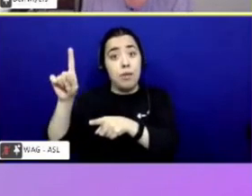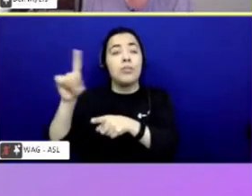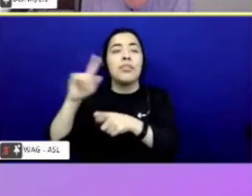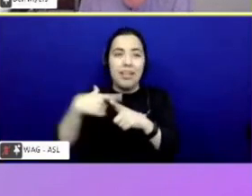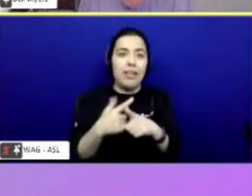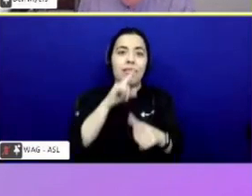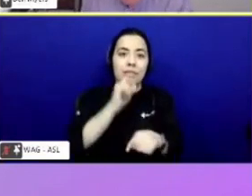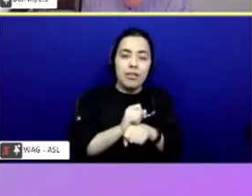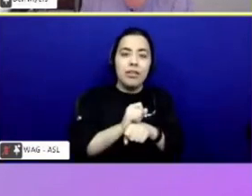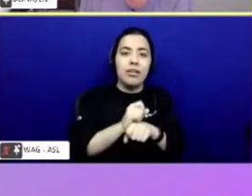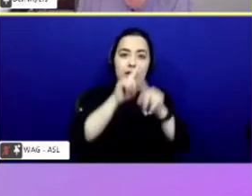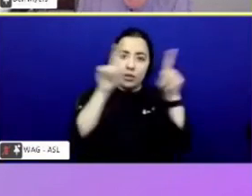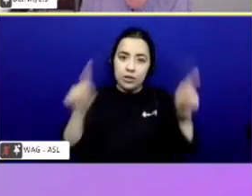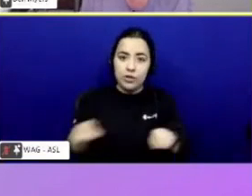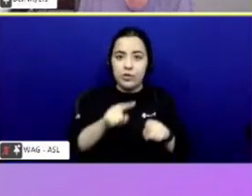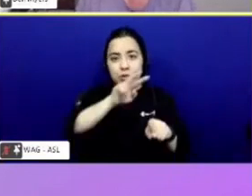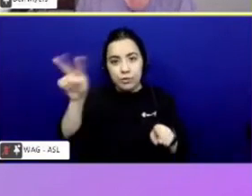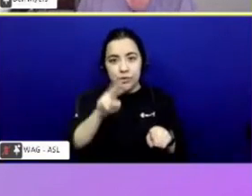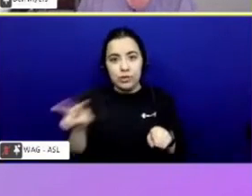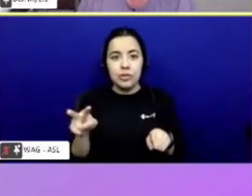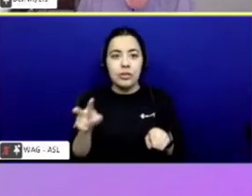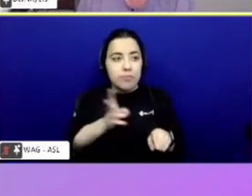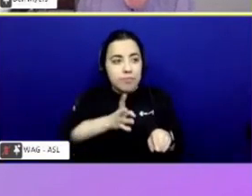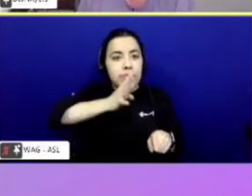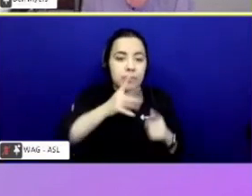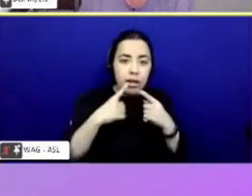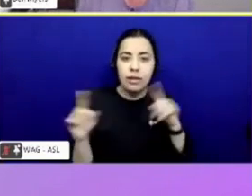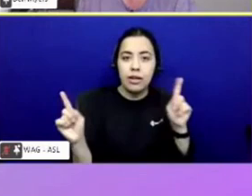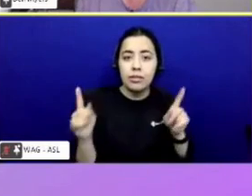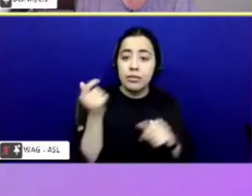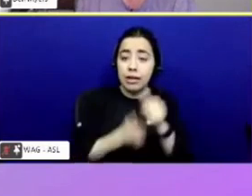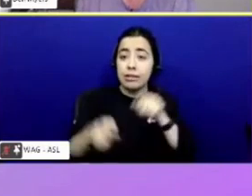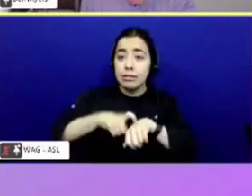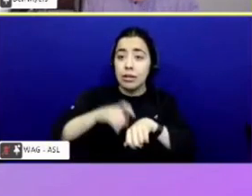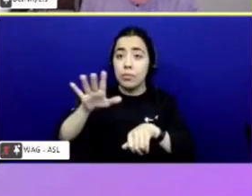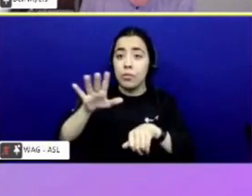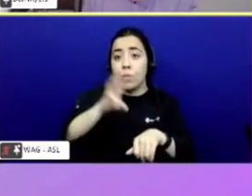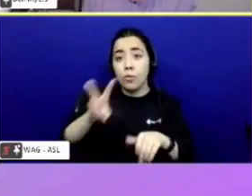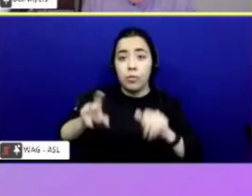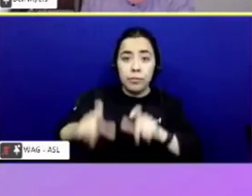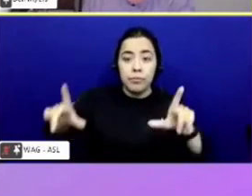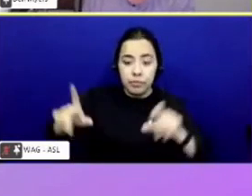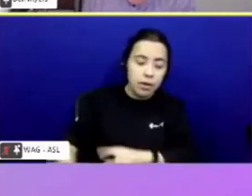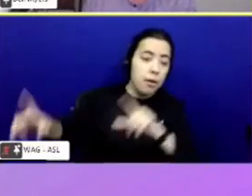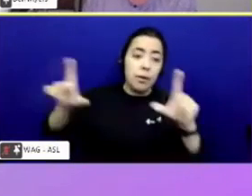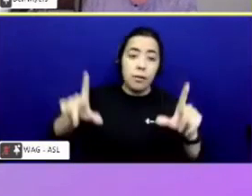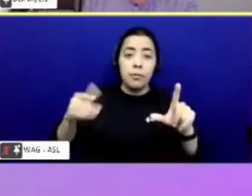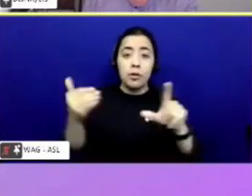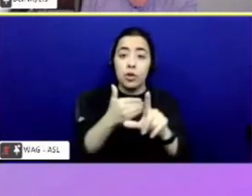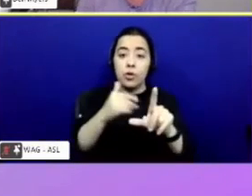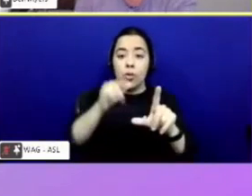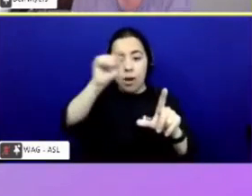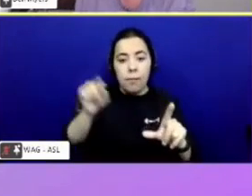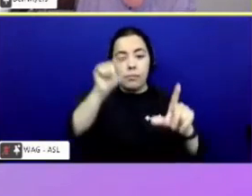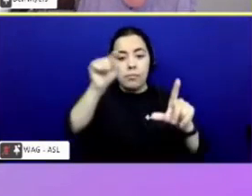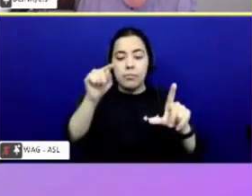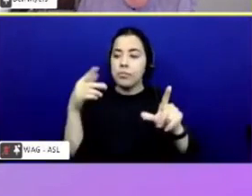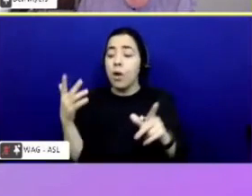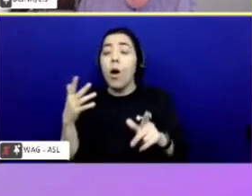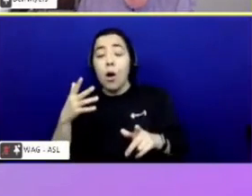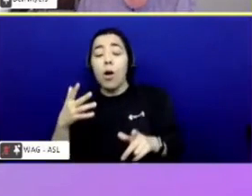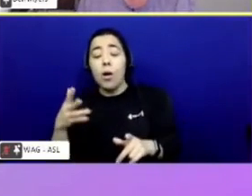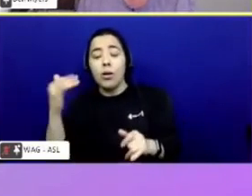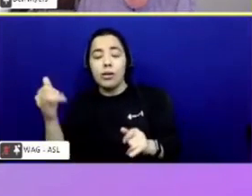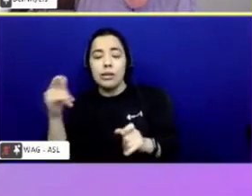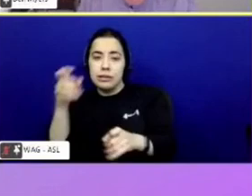every time your DOM updates, your web page updates, the browser is going, oh, okay, I need to now pass this back onto the